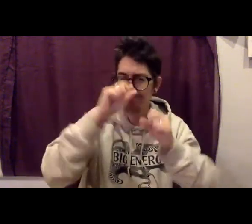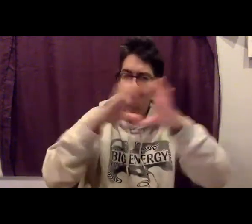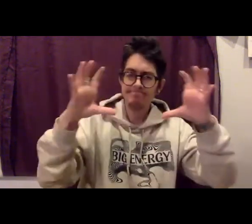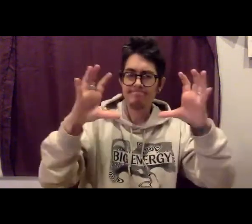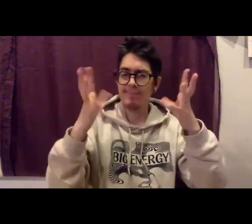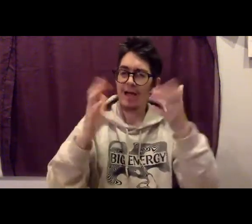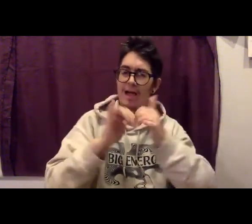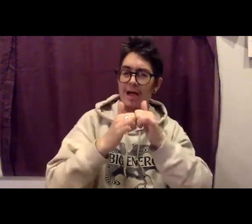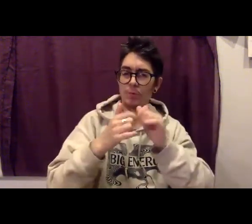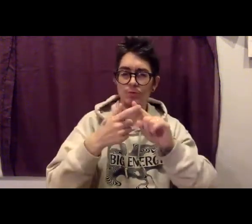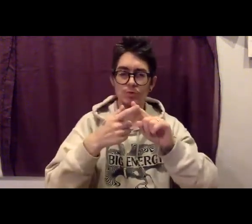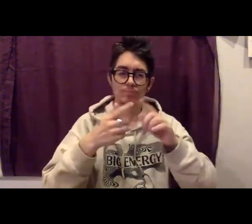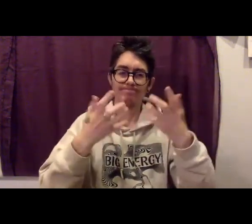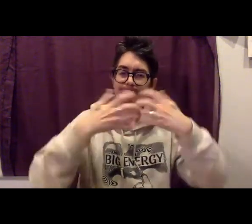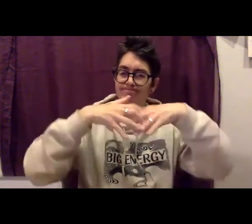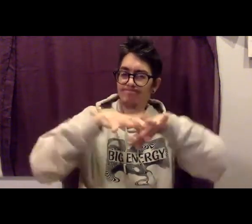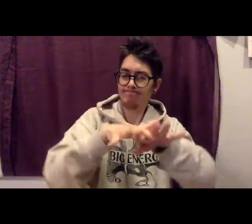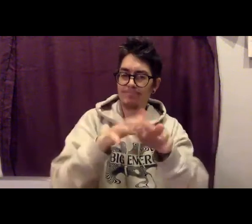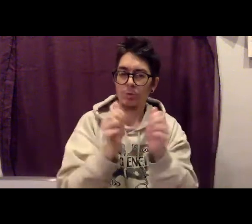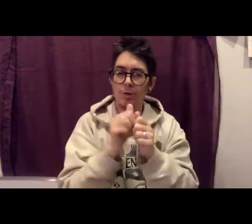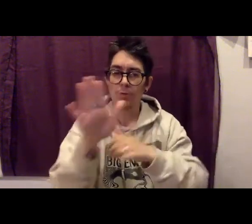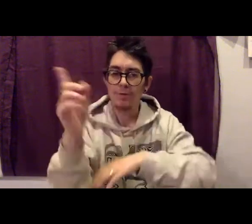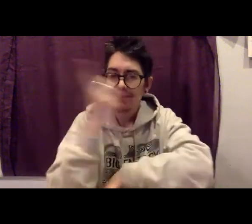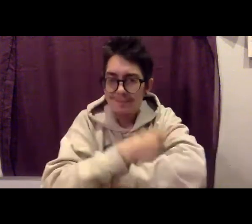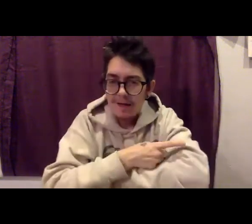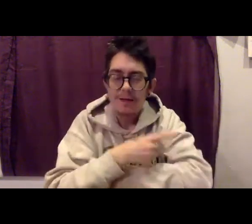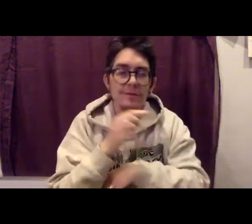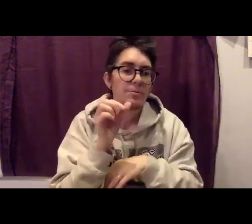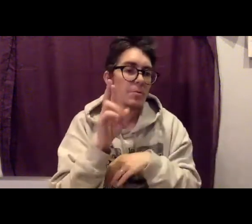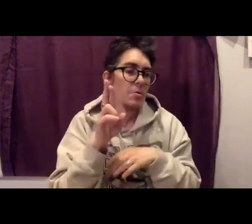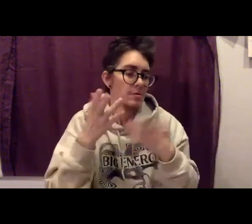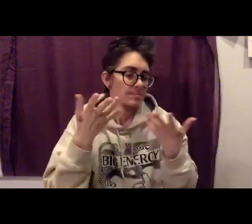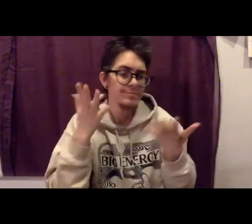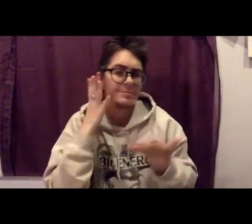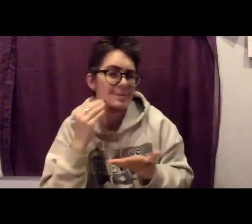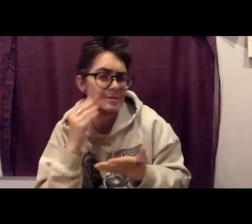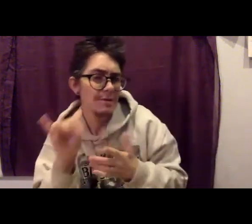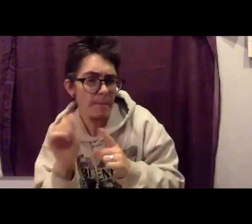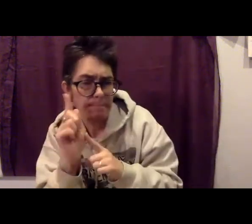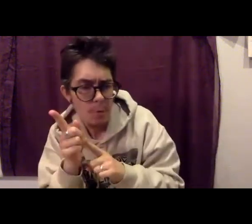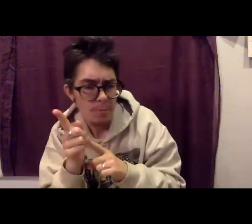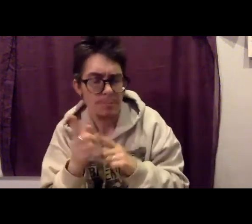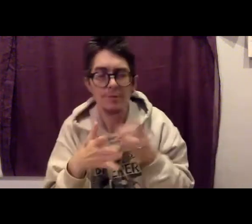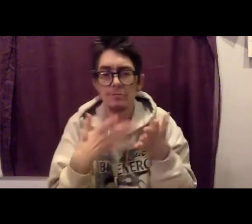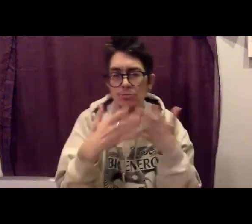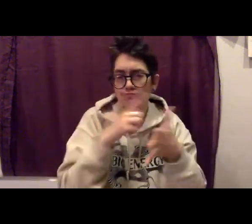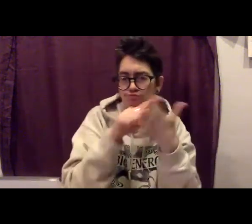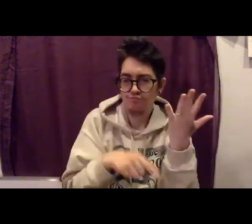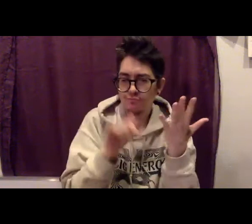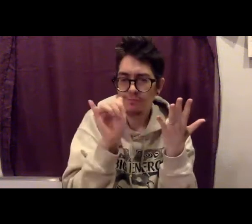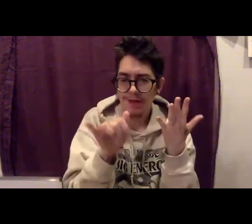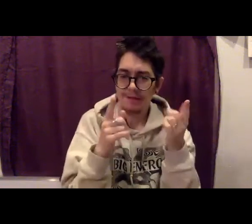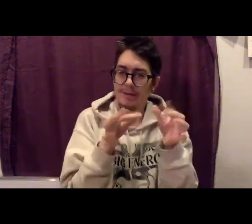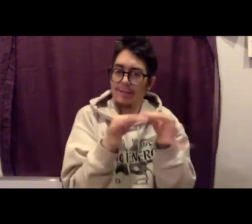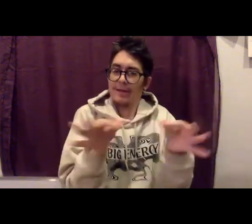wanting, deserving, envisioning how we can include those things with what our day is going to look like,